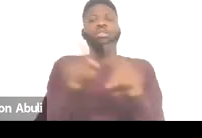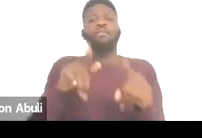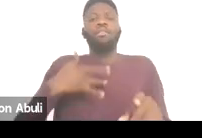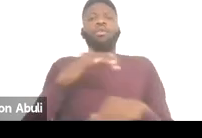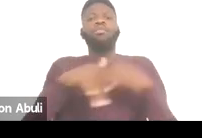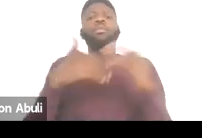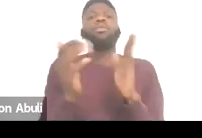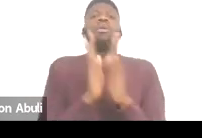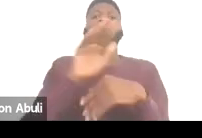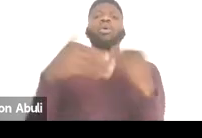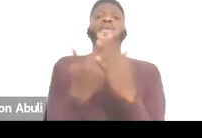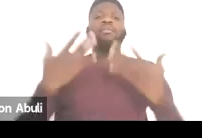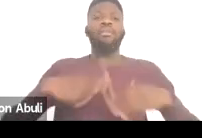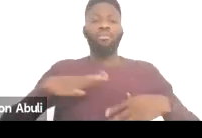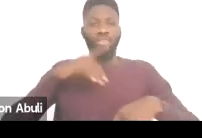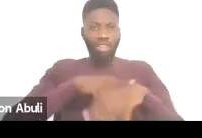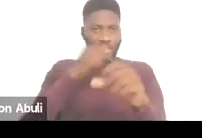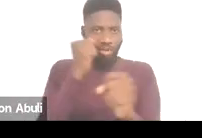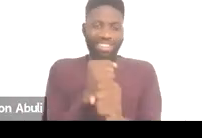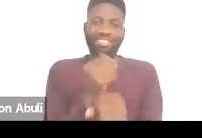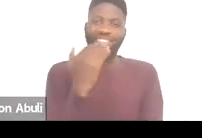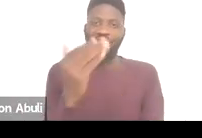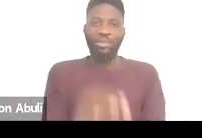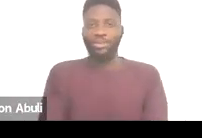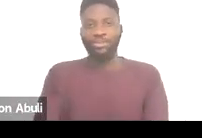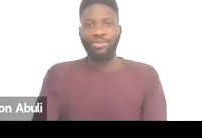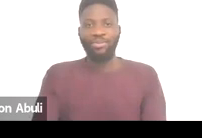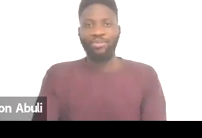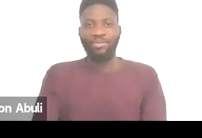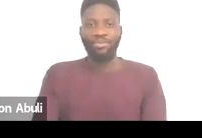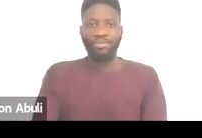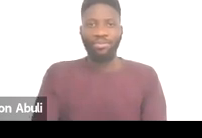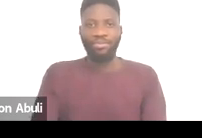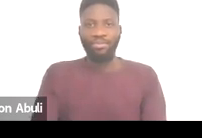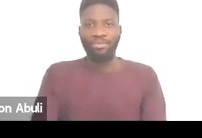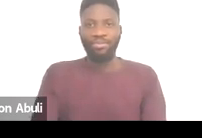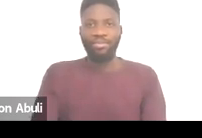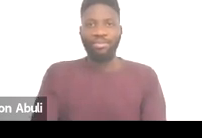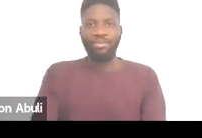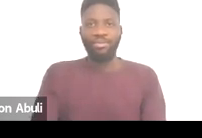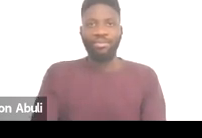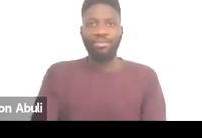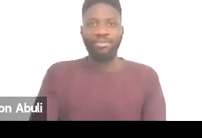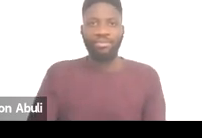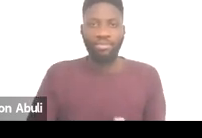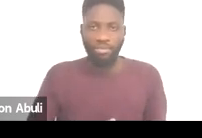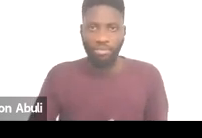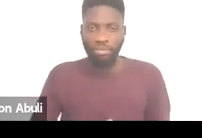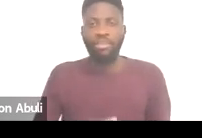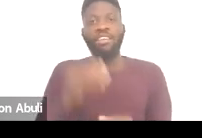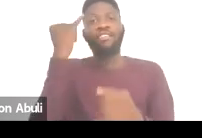everyone at the workplace. Thank you. All right. Thank you, Maureen. One last person.